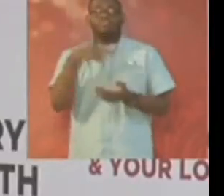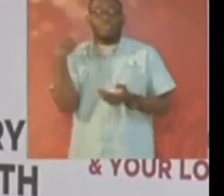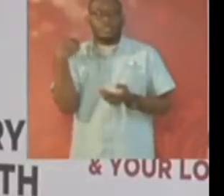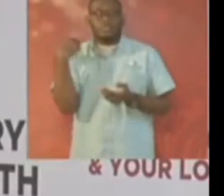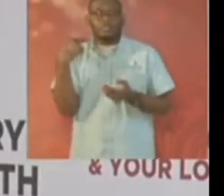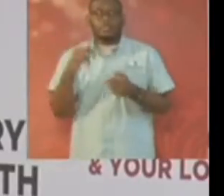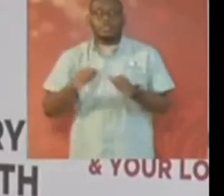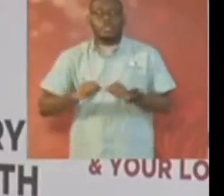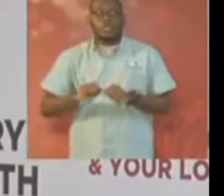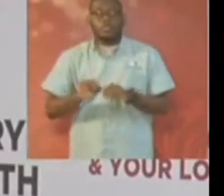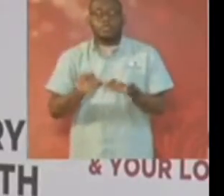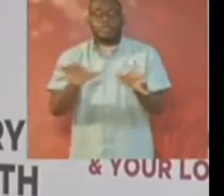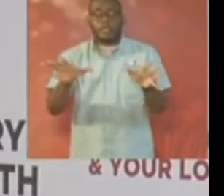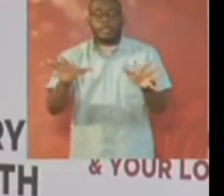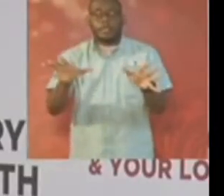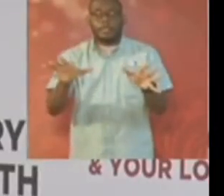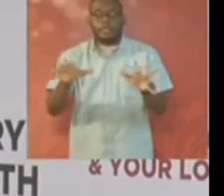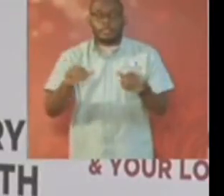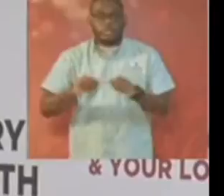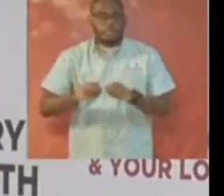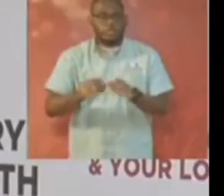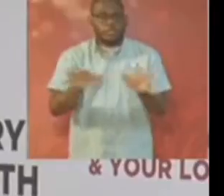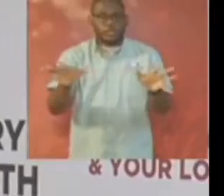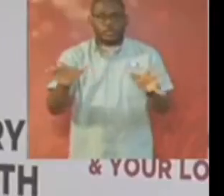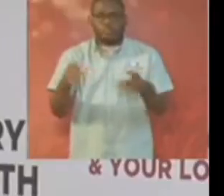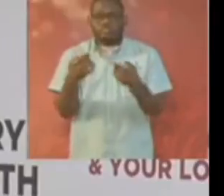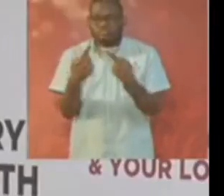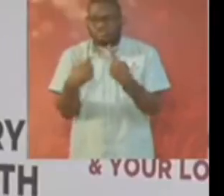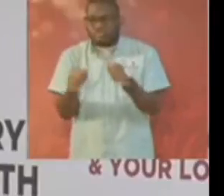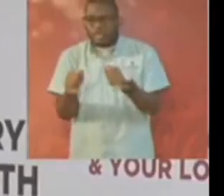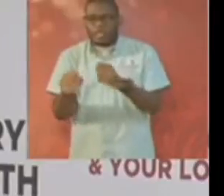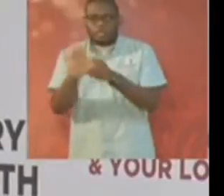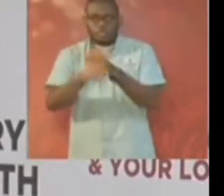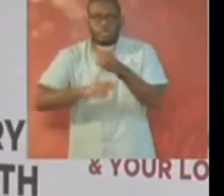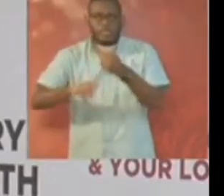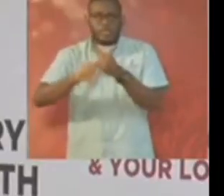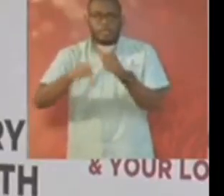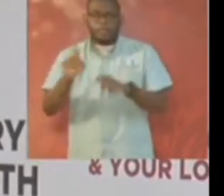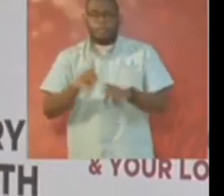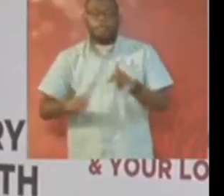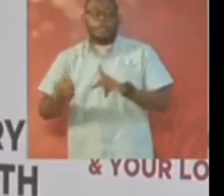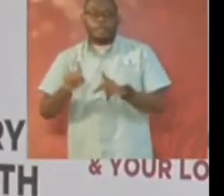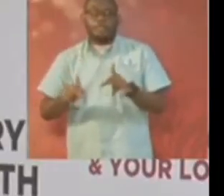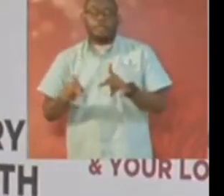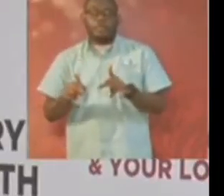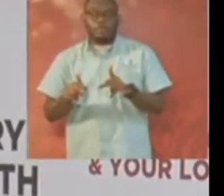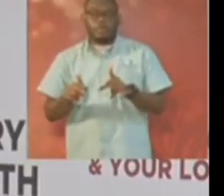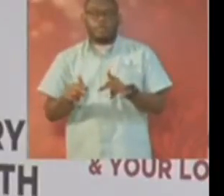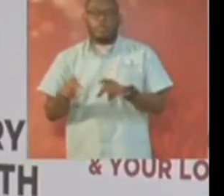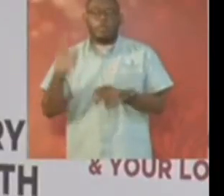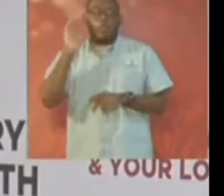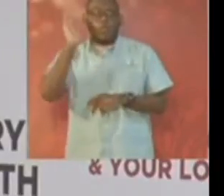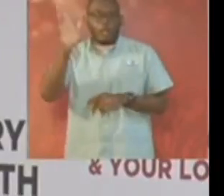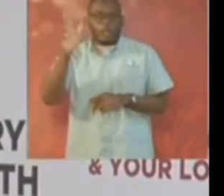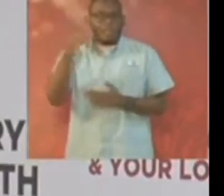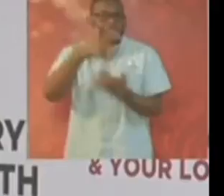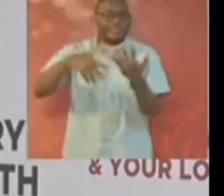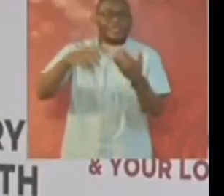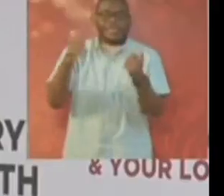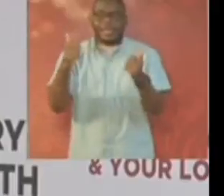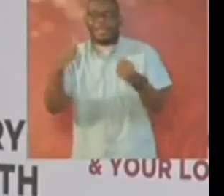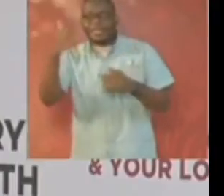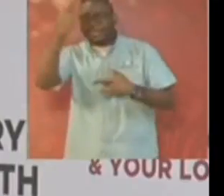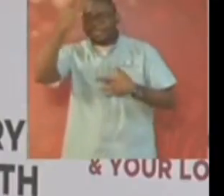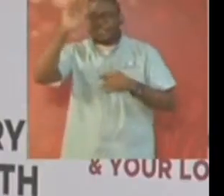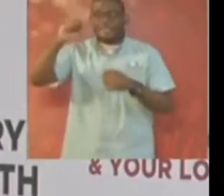by preventing individuals who, by nature of their job, come into contact with lots of people